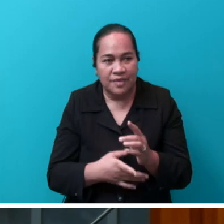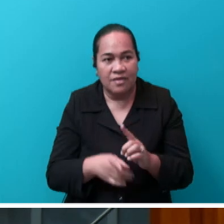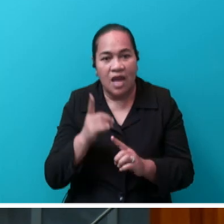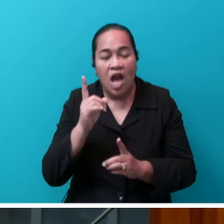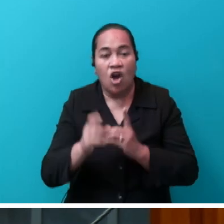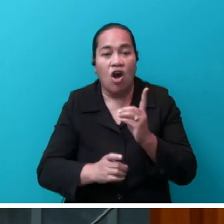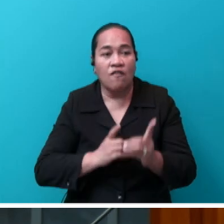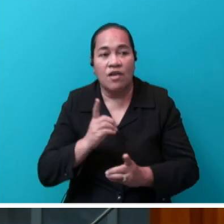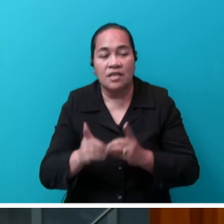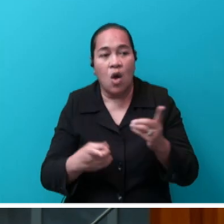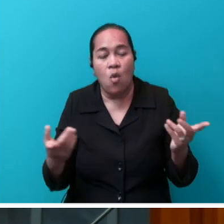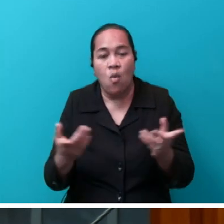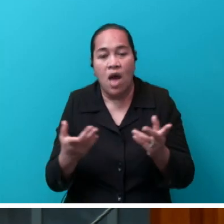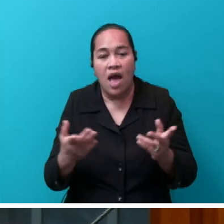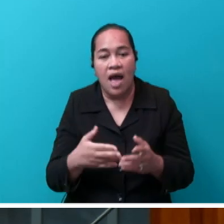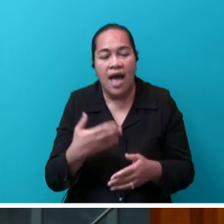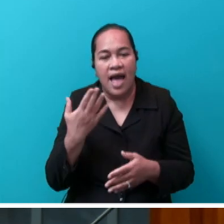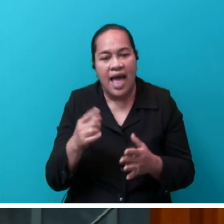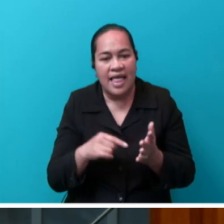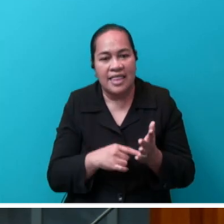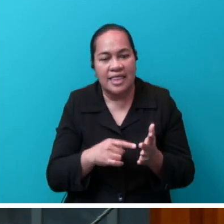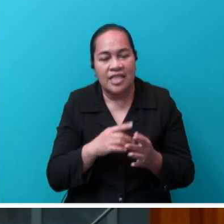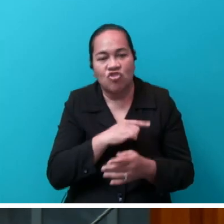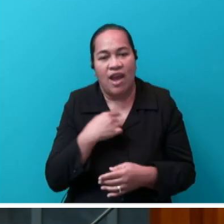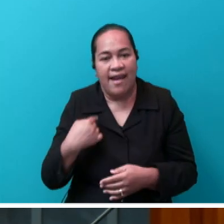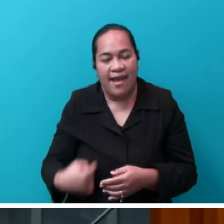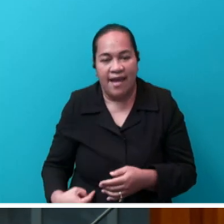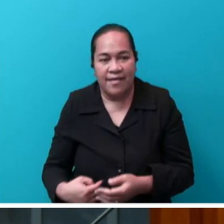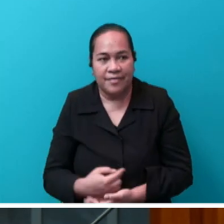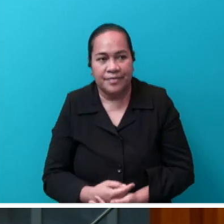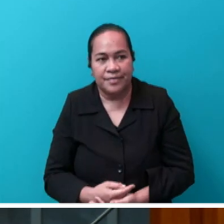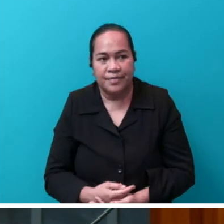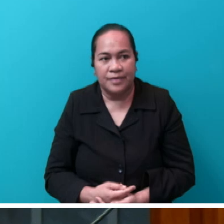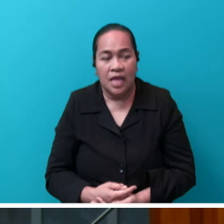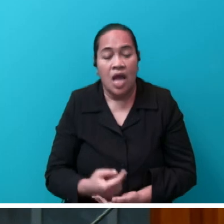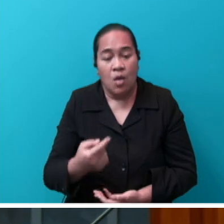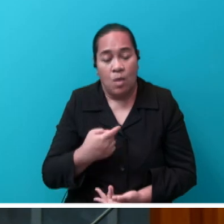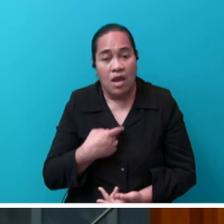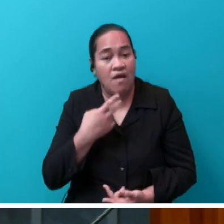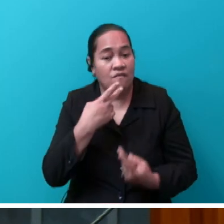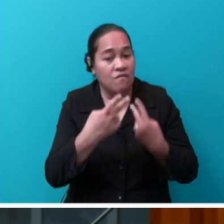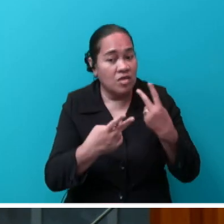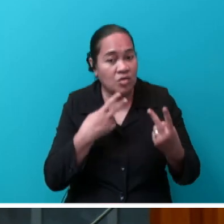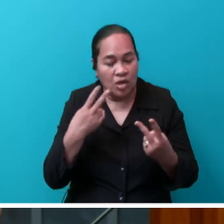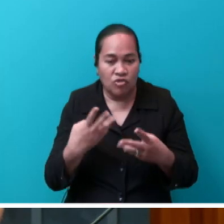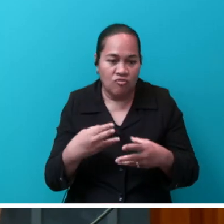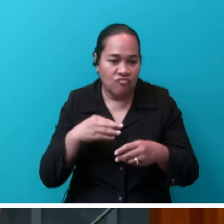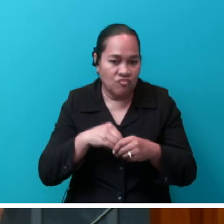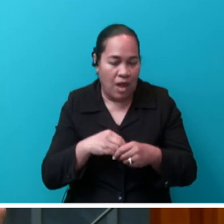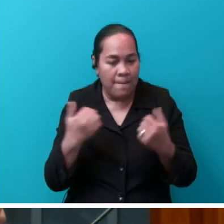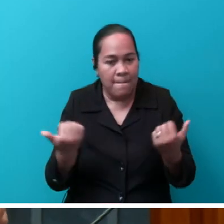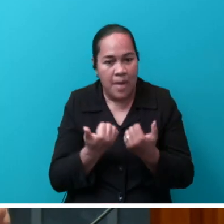Conference in Tianjin, China. During the above visit, Fiji had been engaged in multilateral